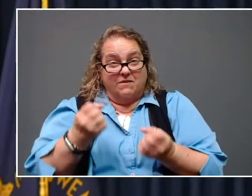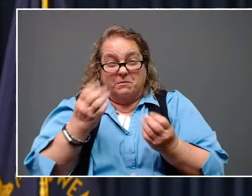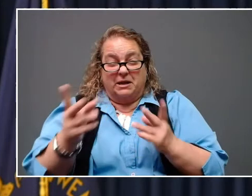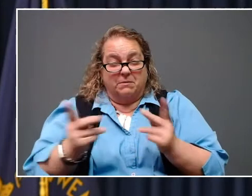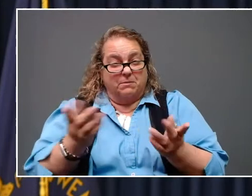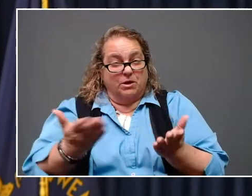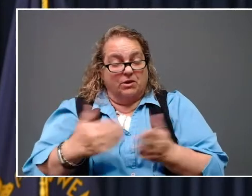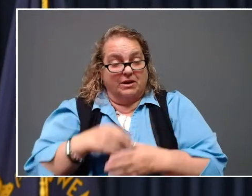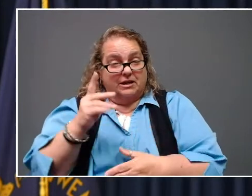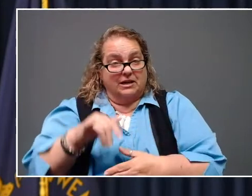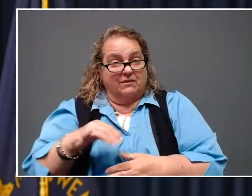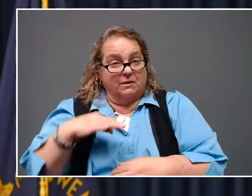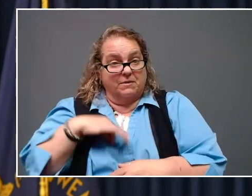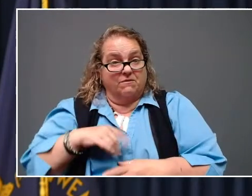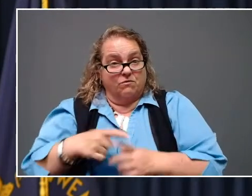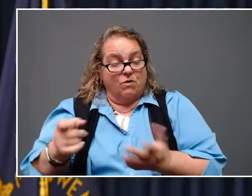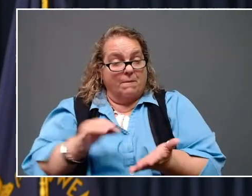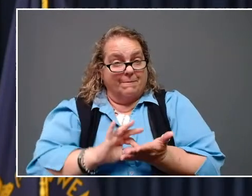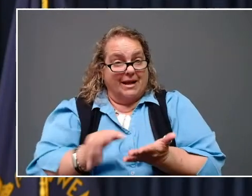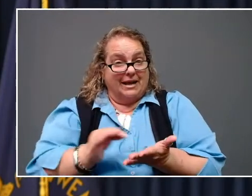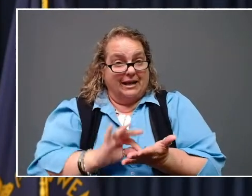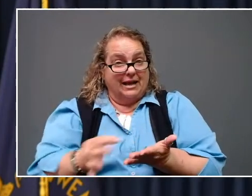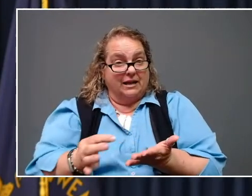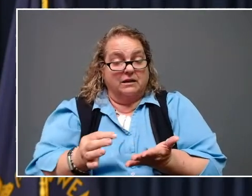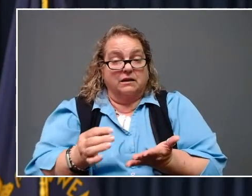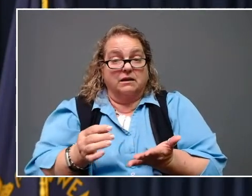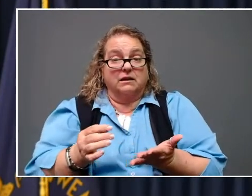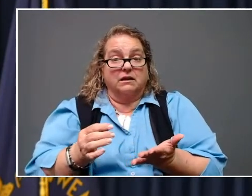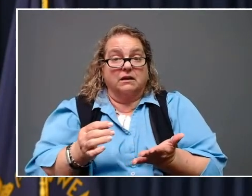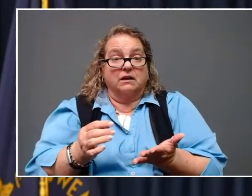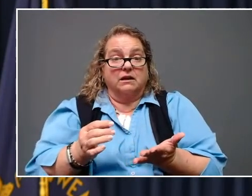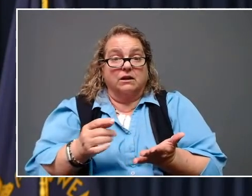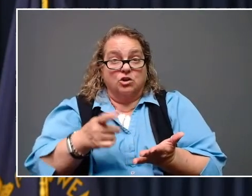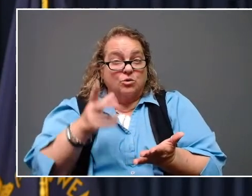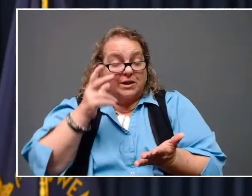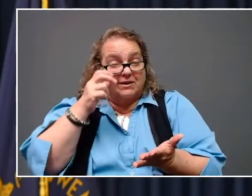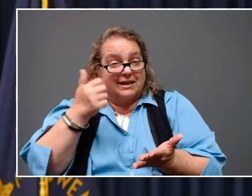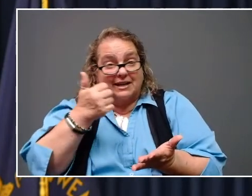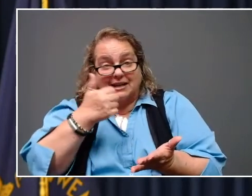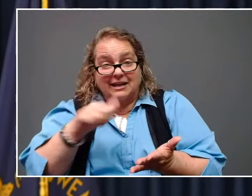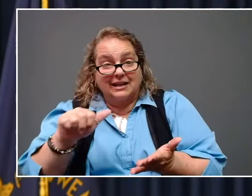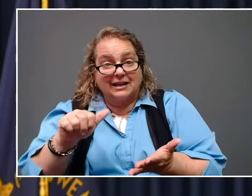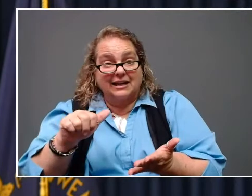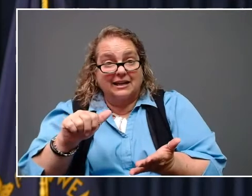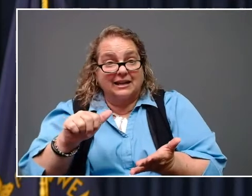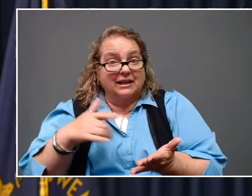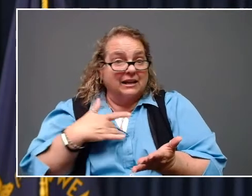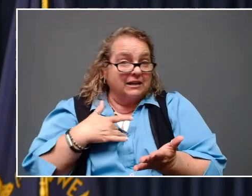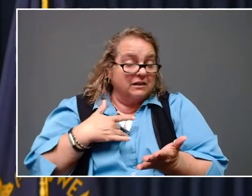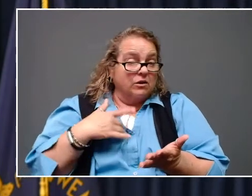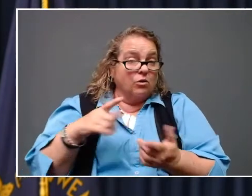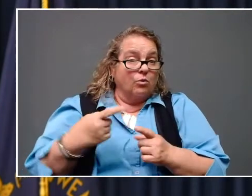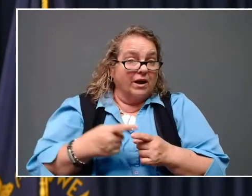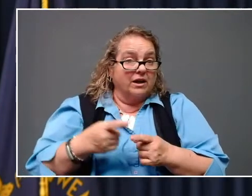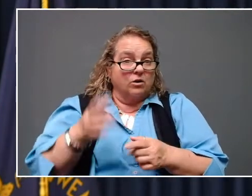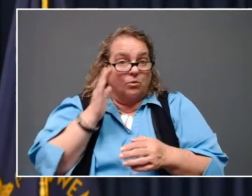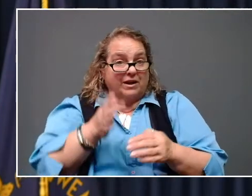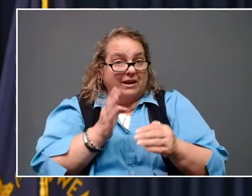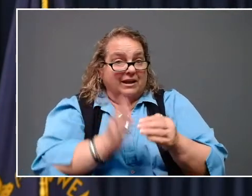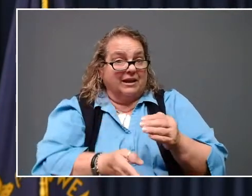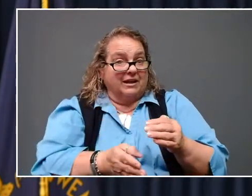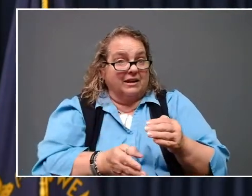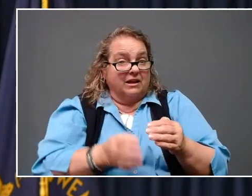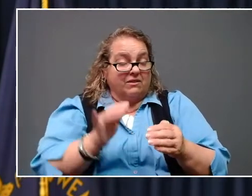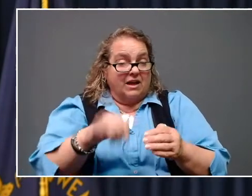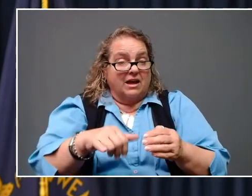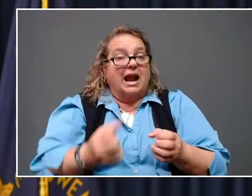from. Are you hearing any hints of when that may end? And also, how much does this cost the